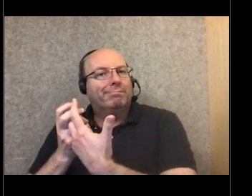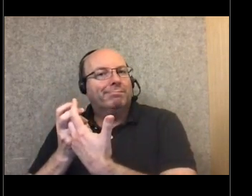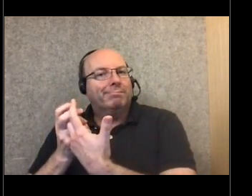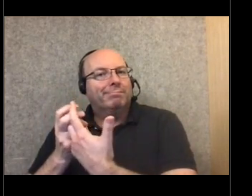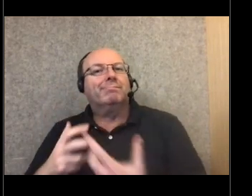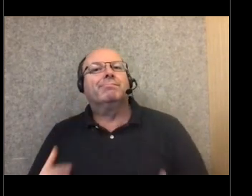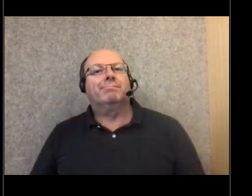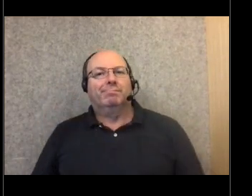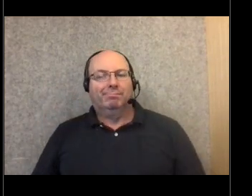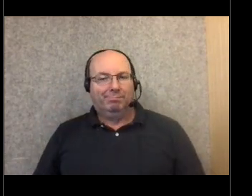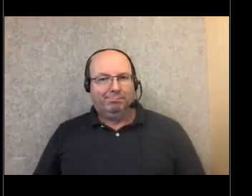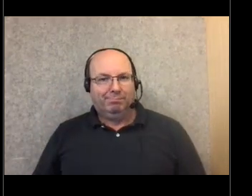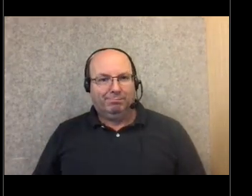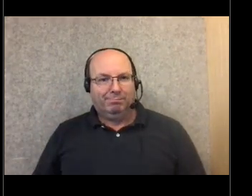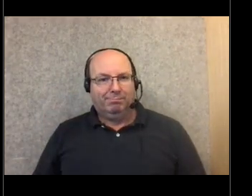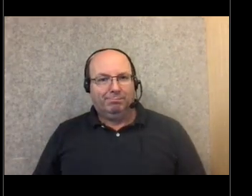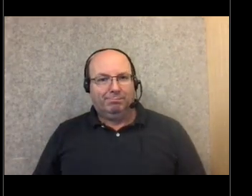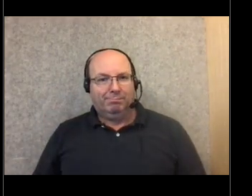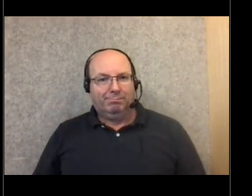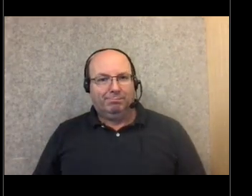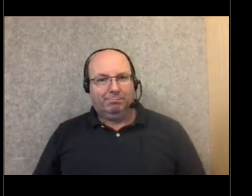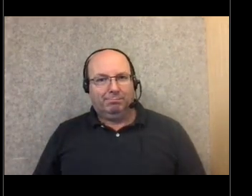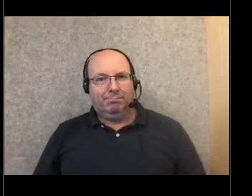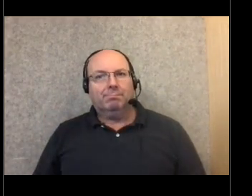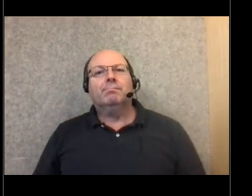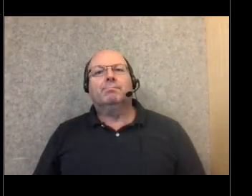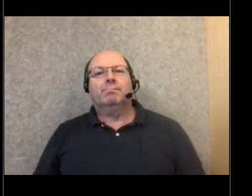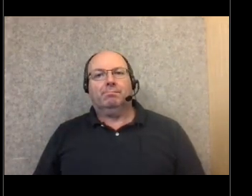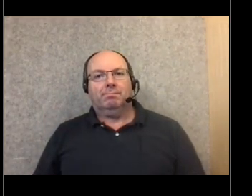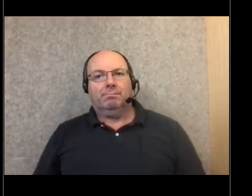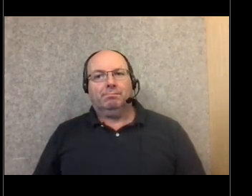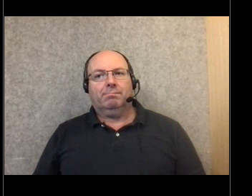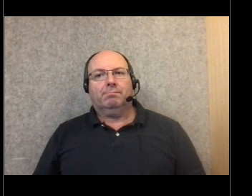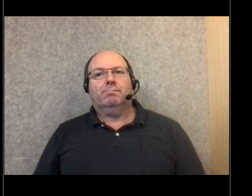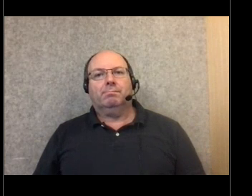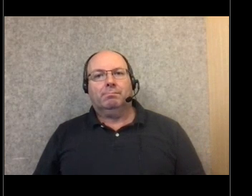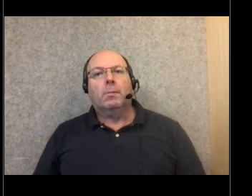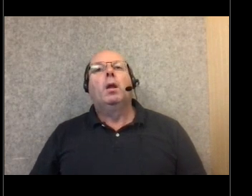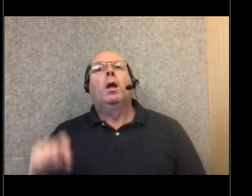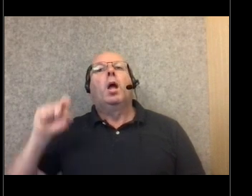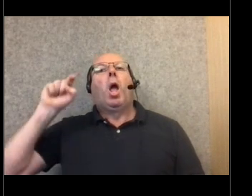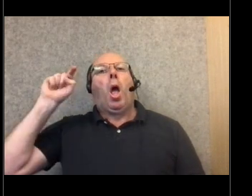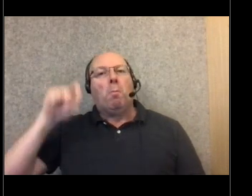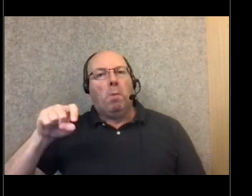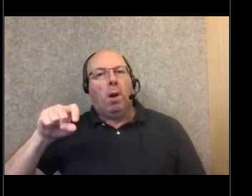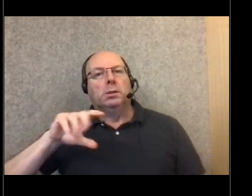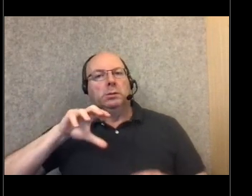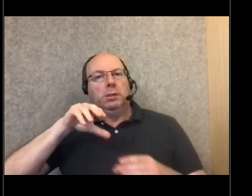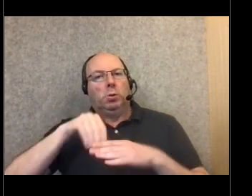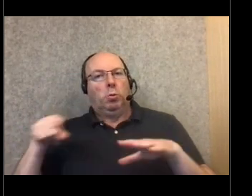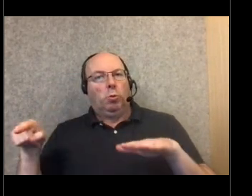accessible route and mounted within accessible reach ranges.